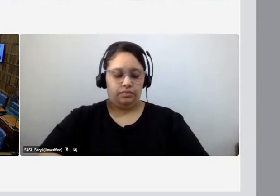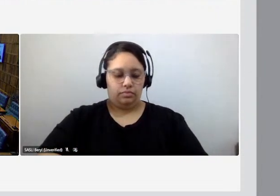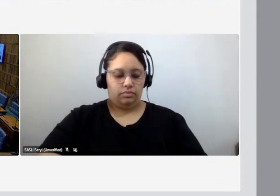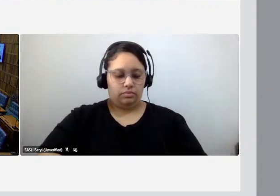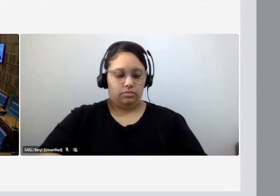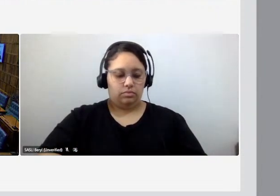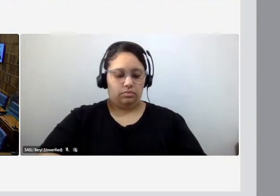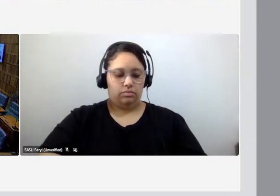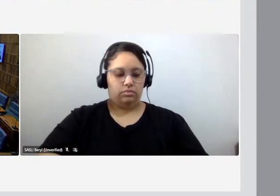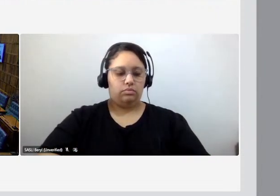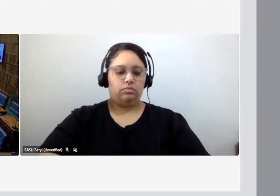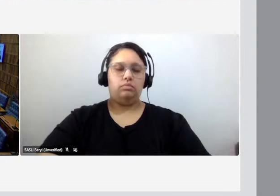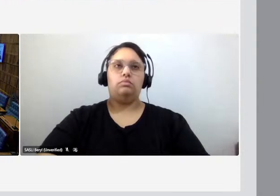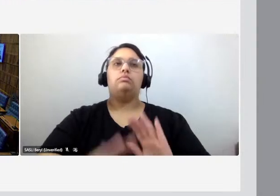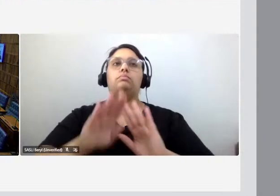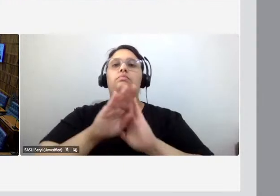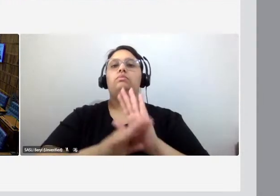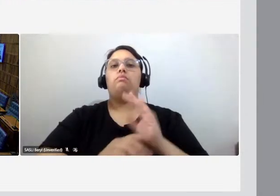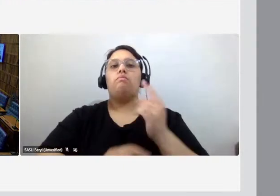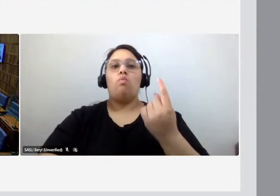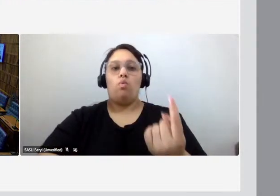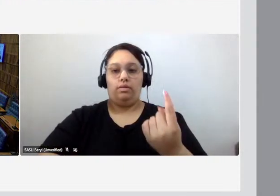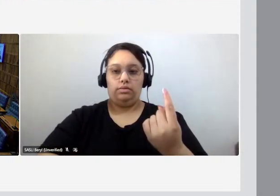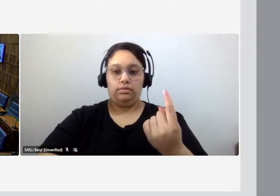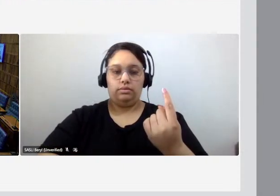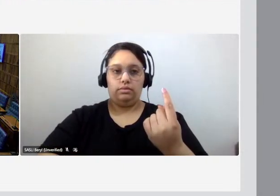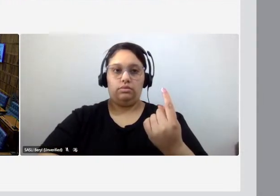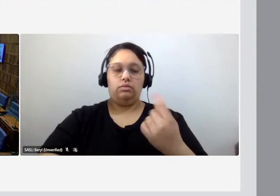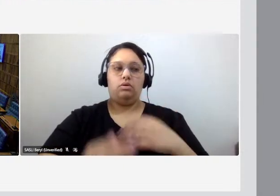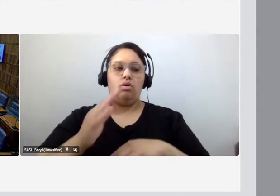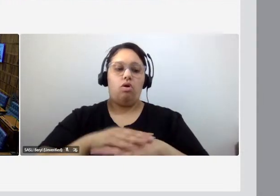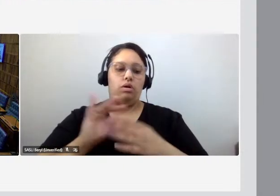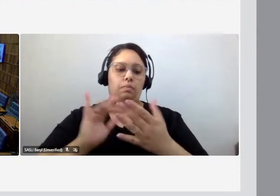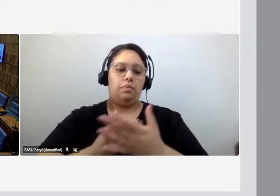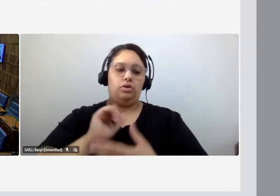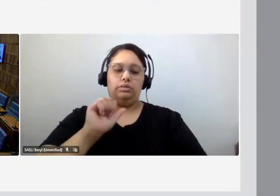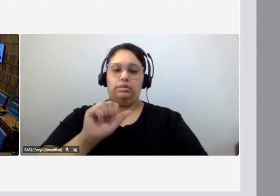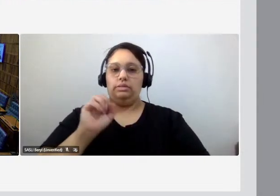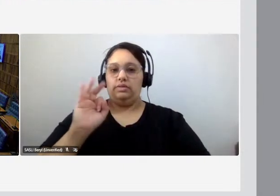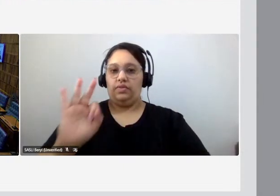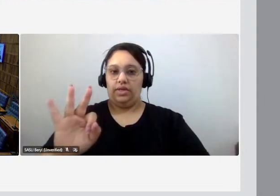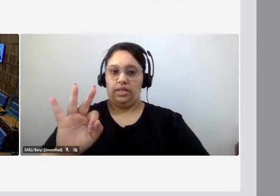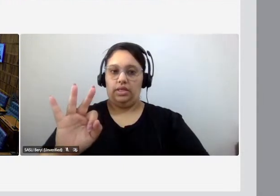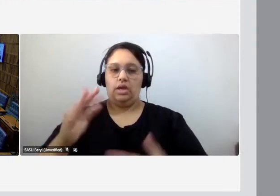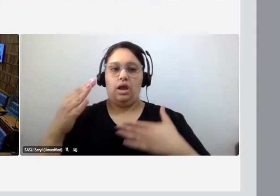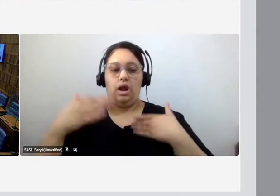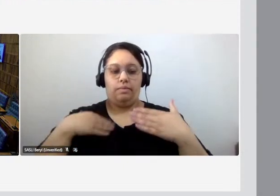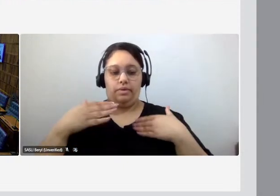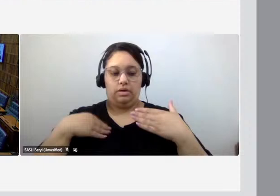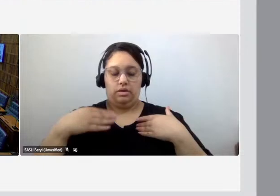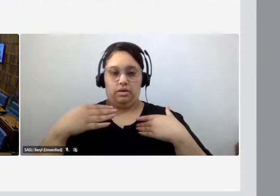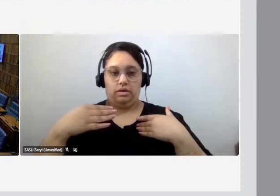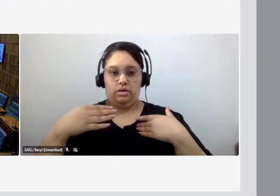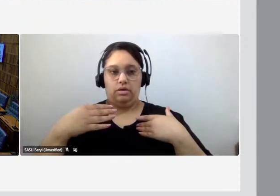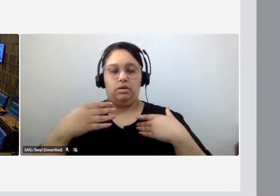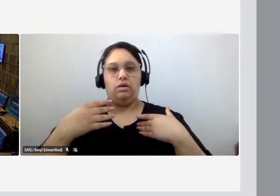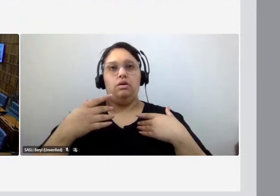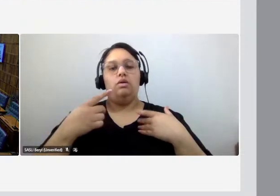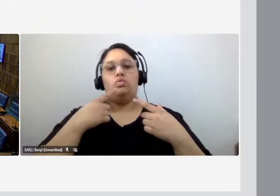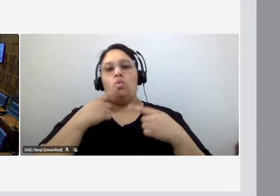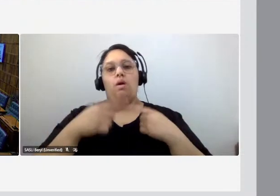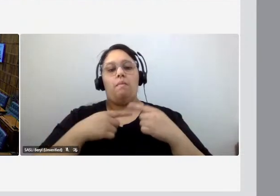full. Program 1, this is on page 63, administration. It talks